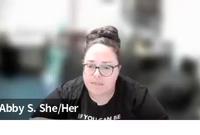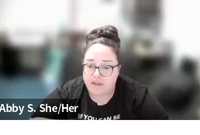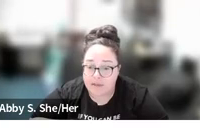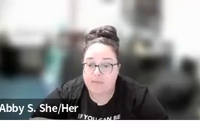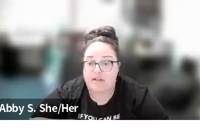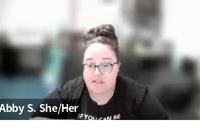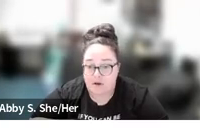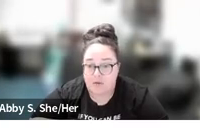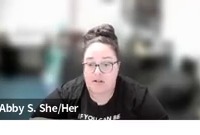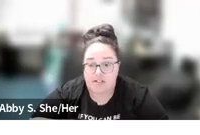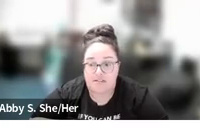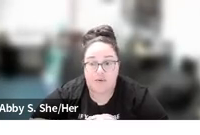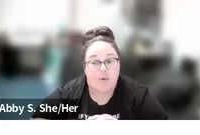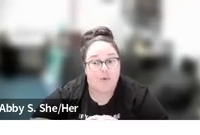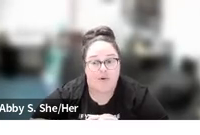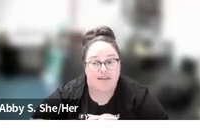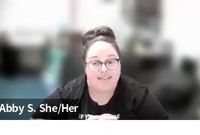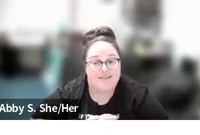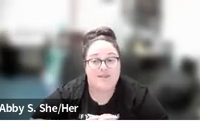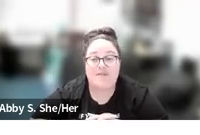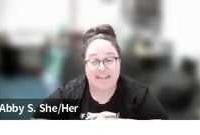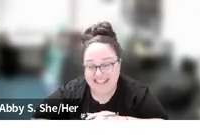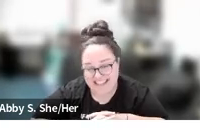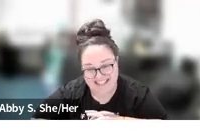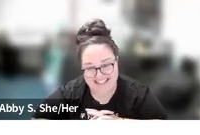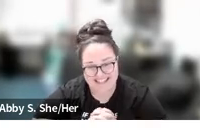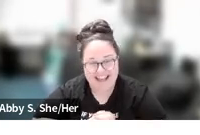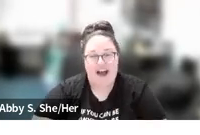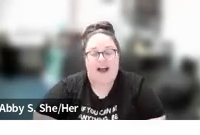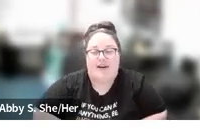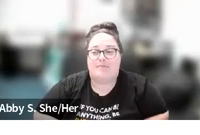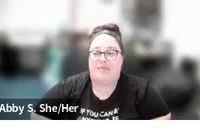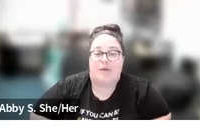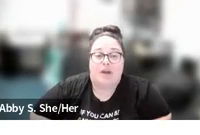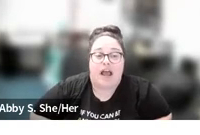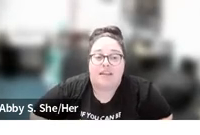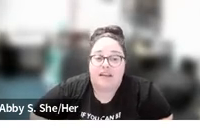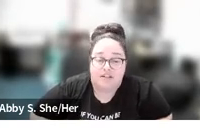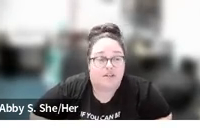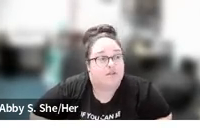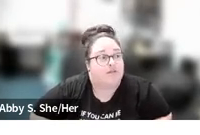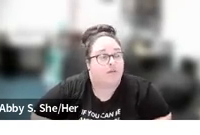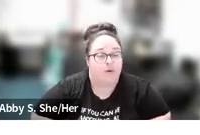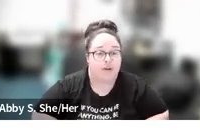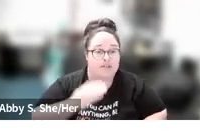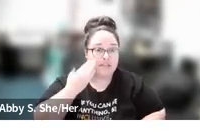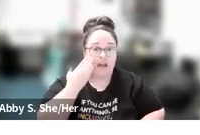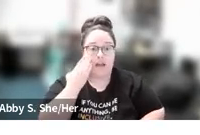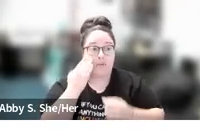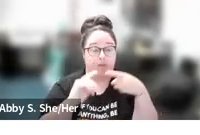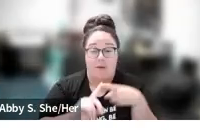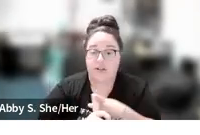What are capabilities of smartwatches? Whew, so many things. What I liked to use it for